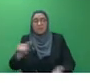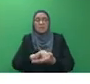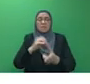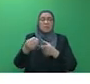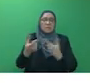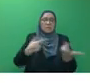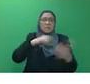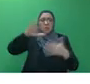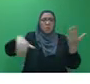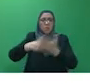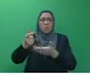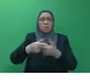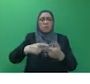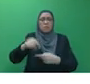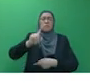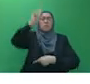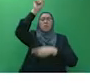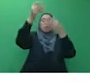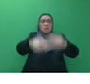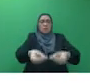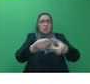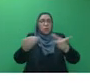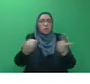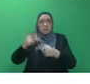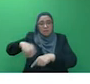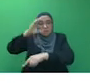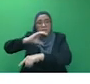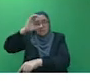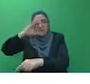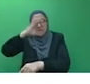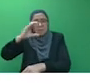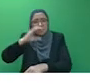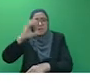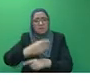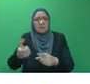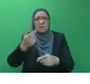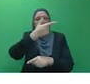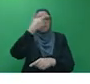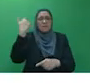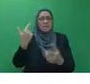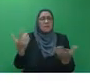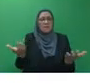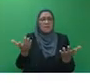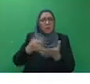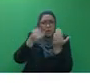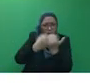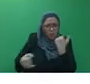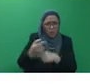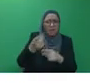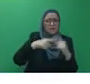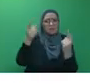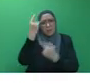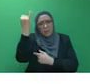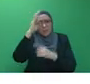innate god-given or you could you have to look out and what motivates you to be more resourceful just because you could be born